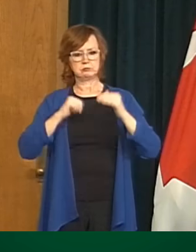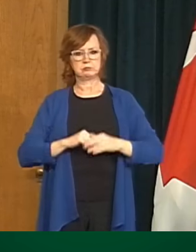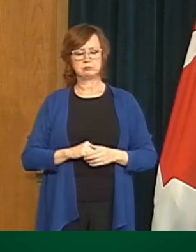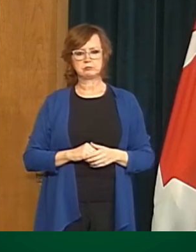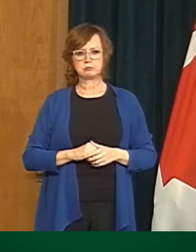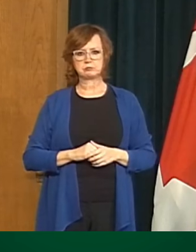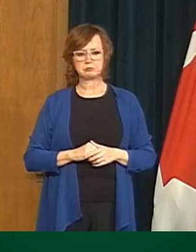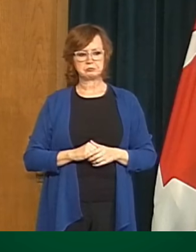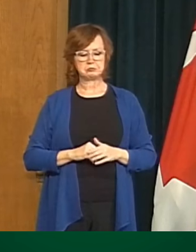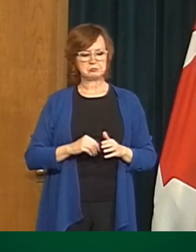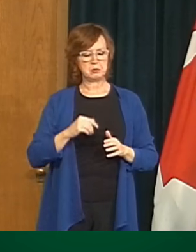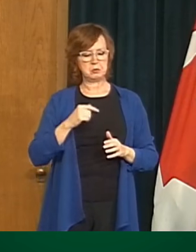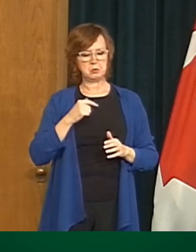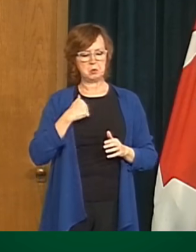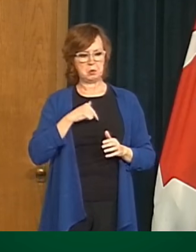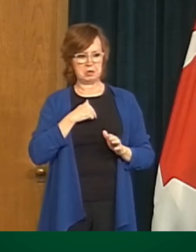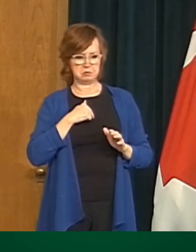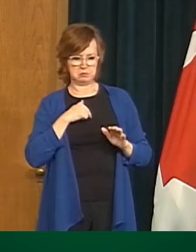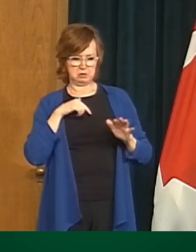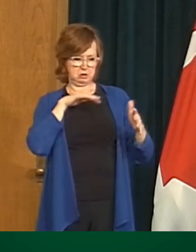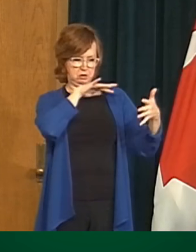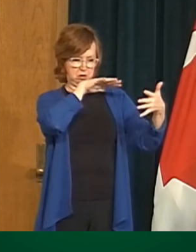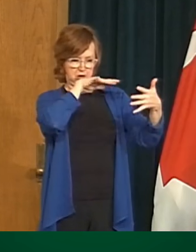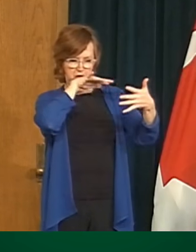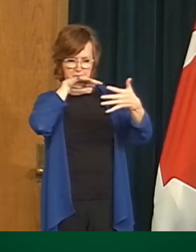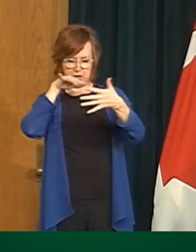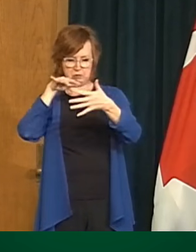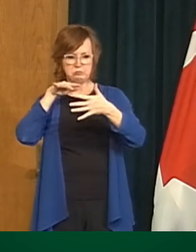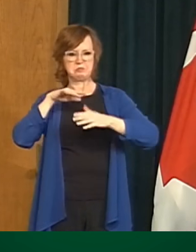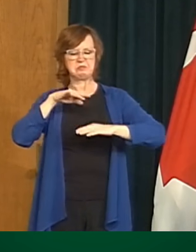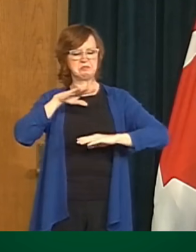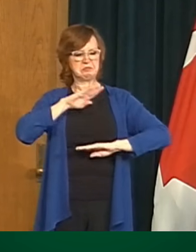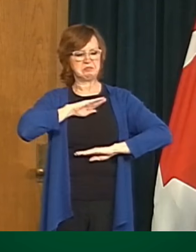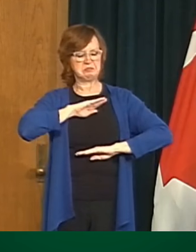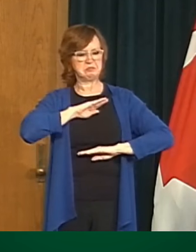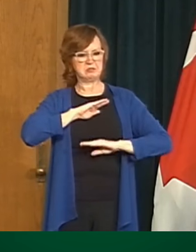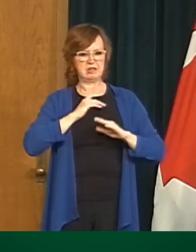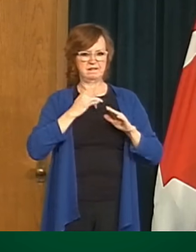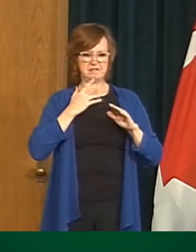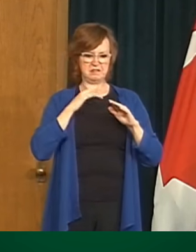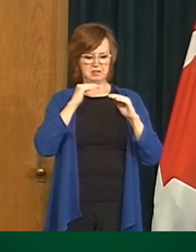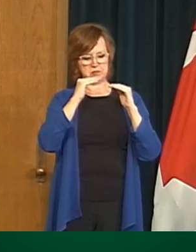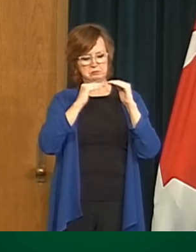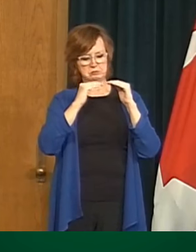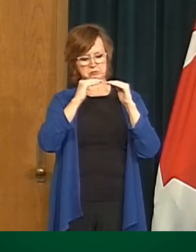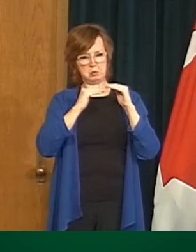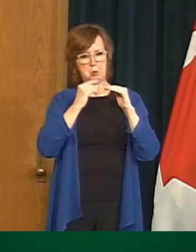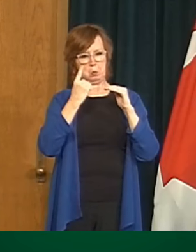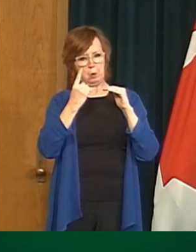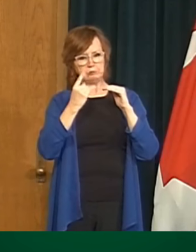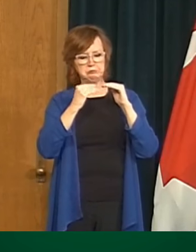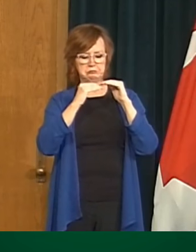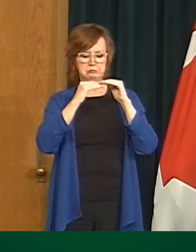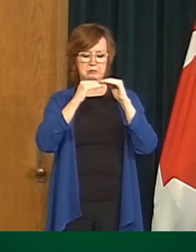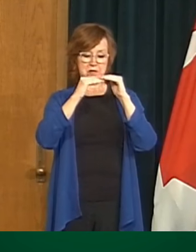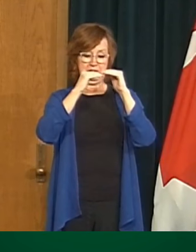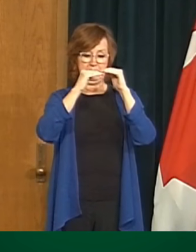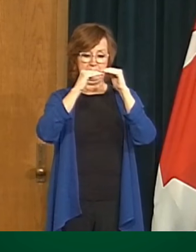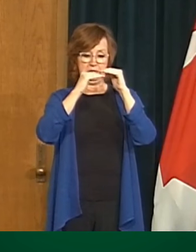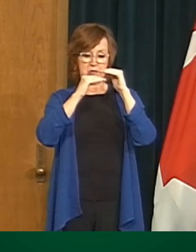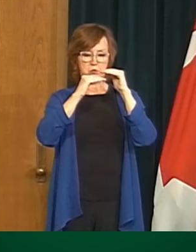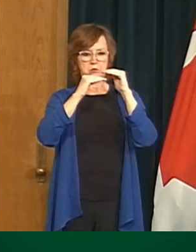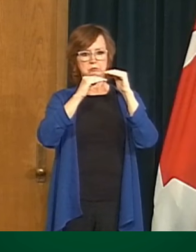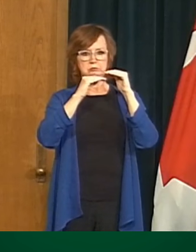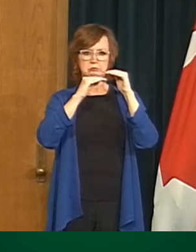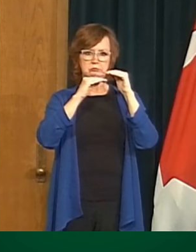point satisfied that our effective reproductive rate, while it's hovering around 1, is lower than 1, well below 1